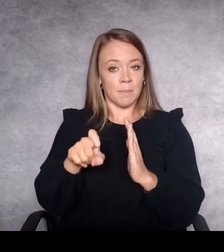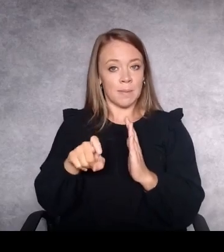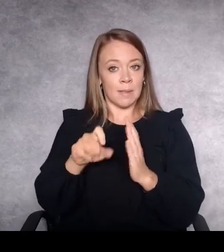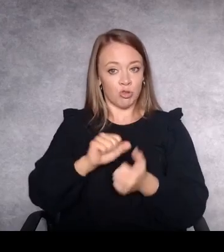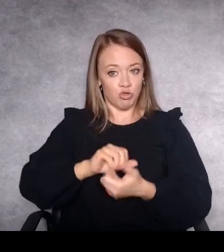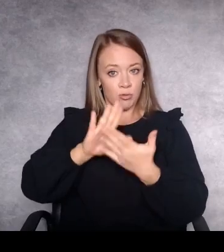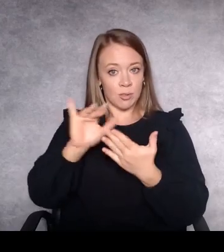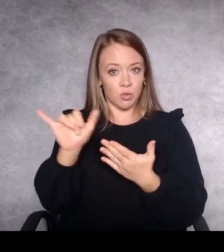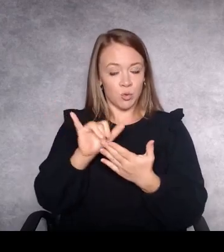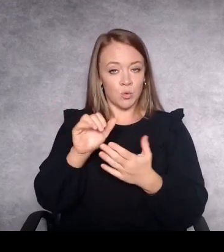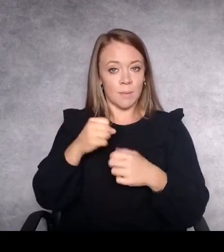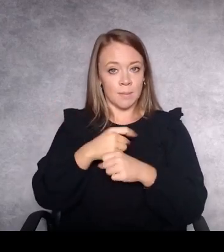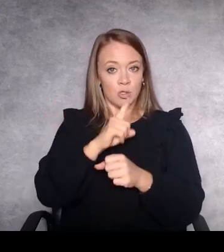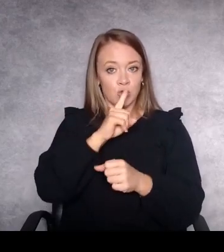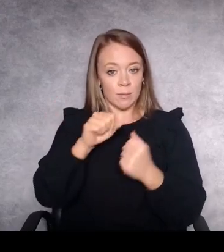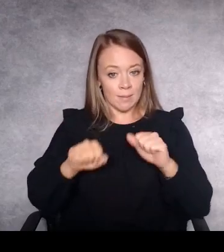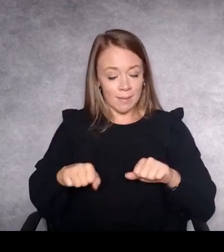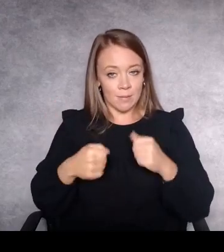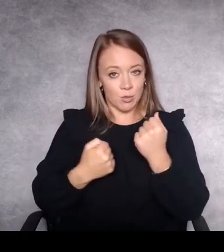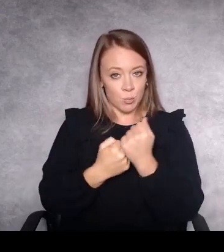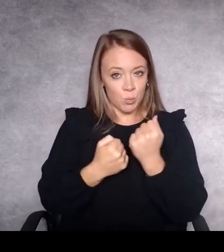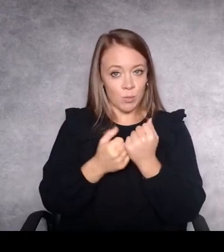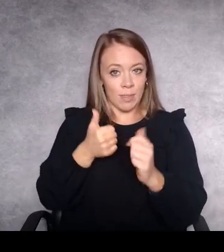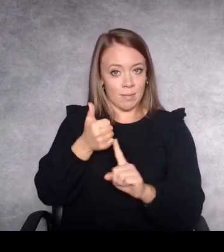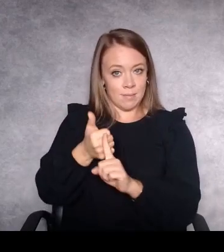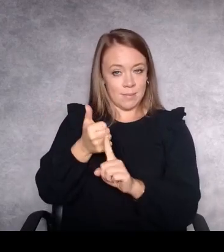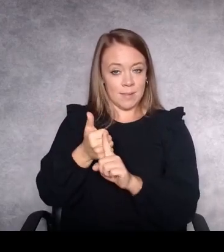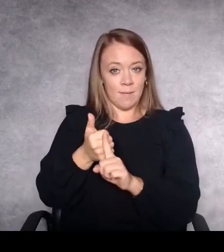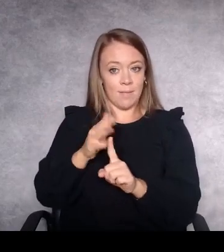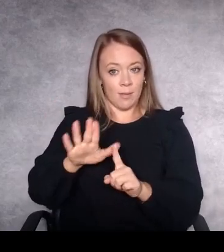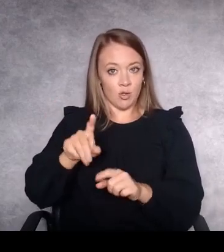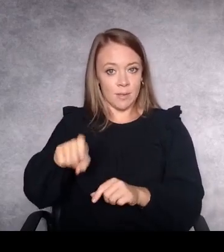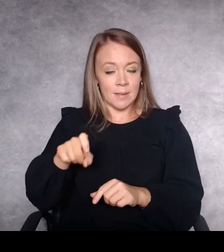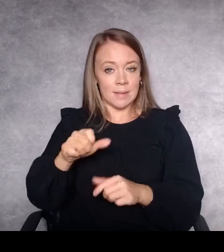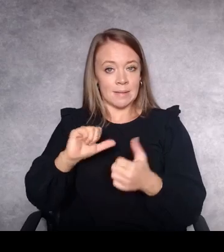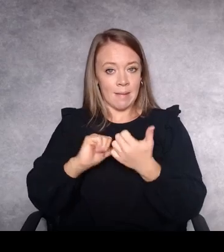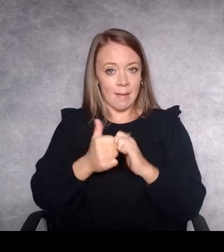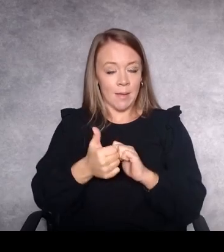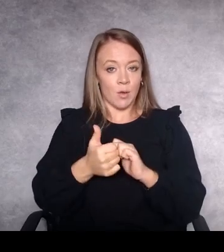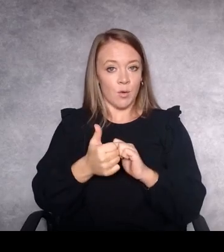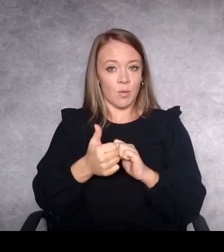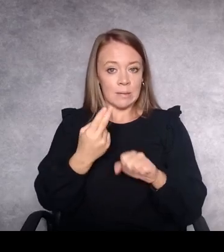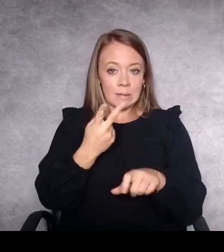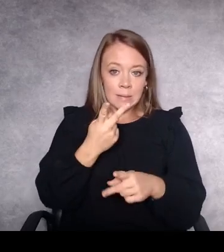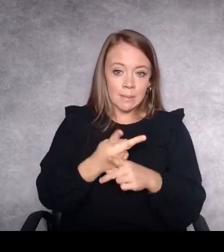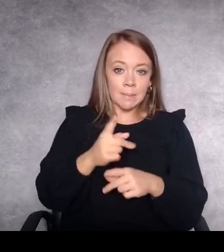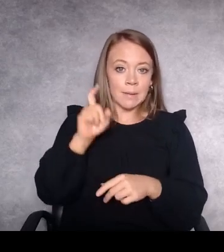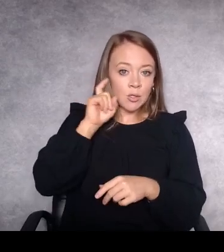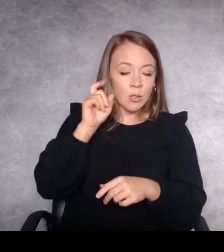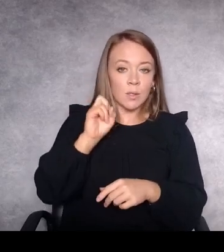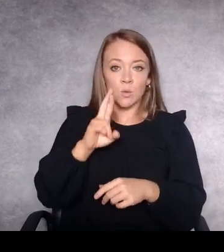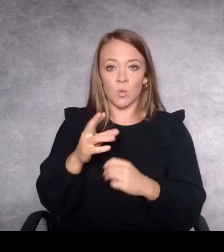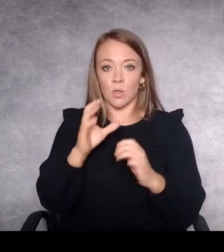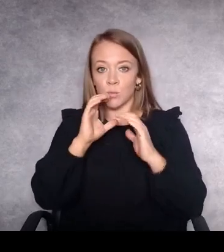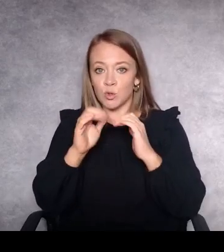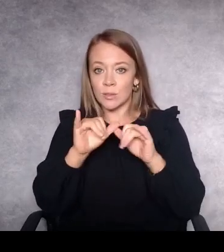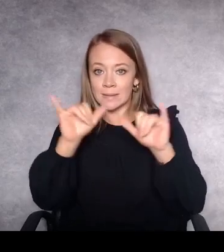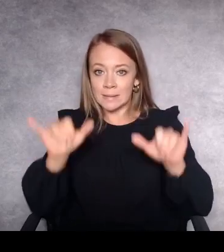to self-advocate for themselves and their needs, including how to maintain their hearing devices or communication